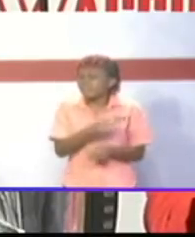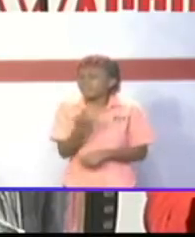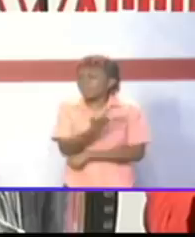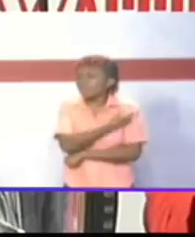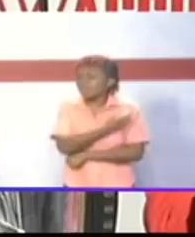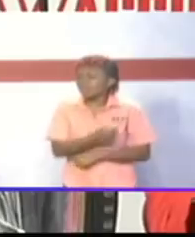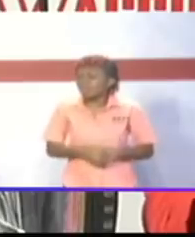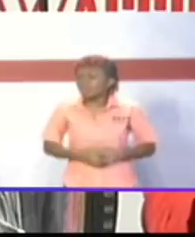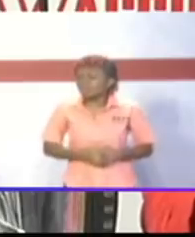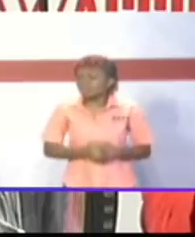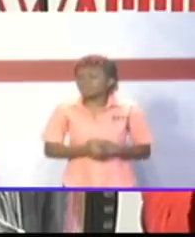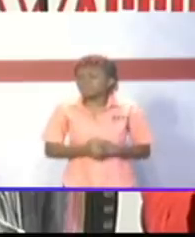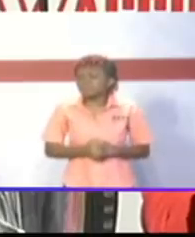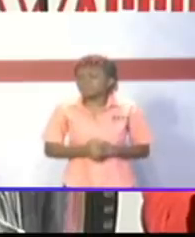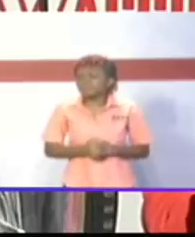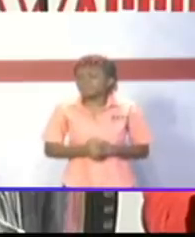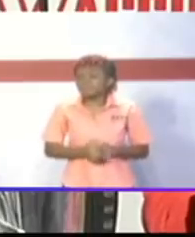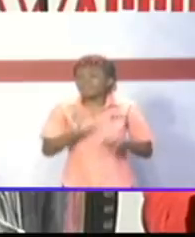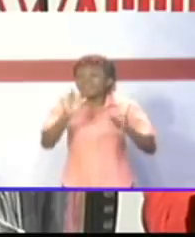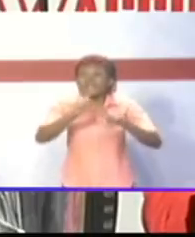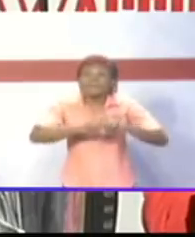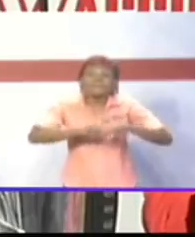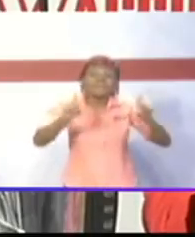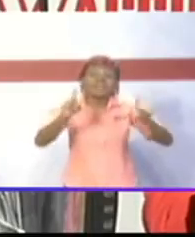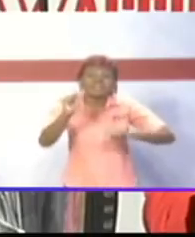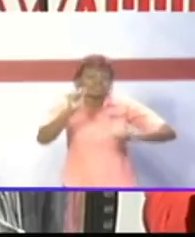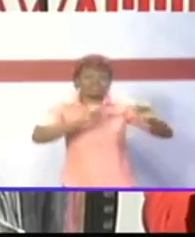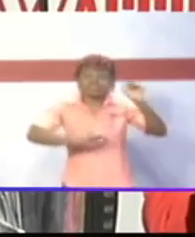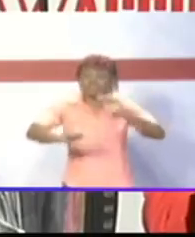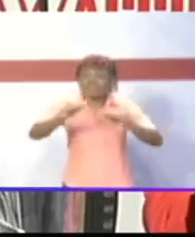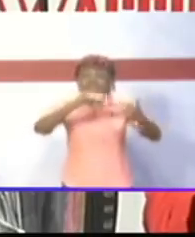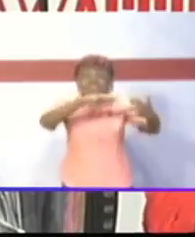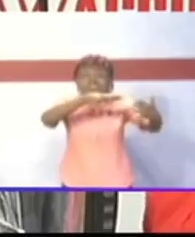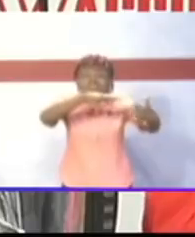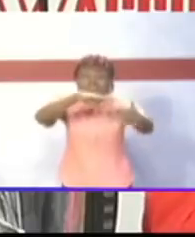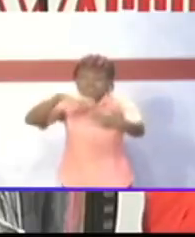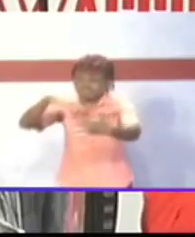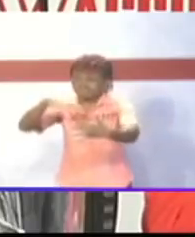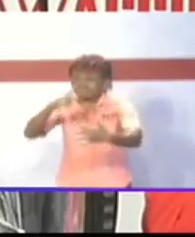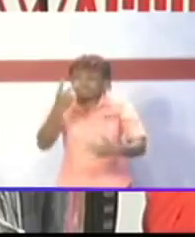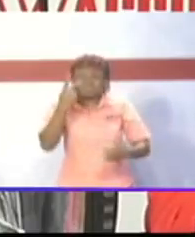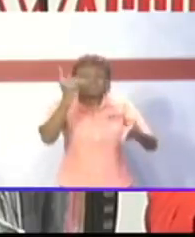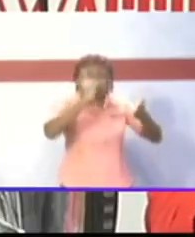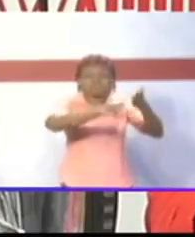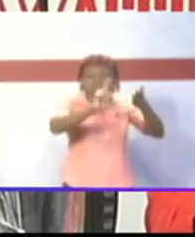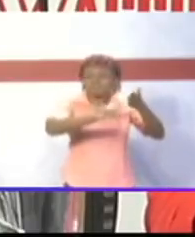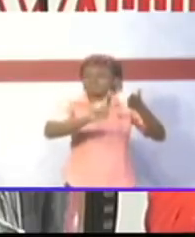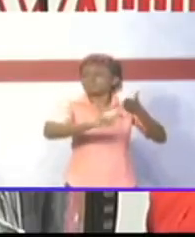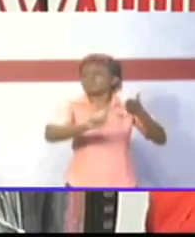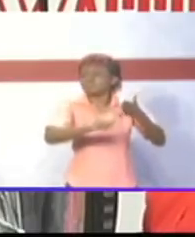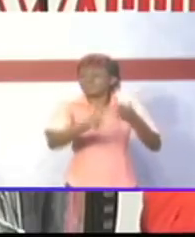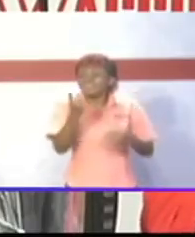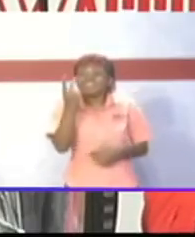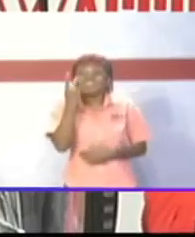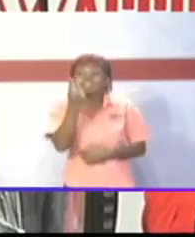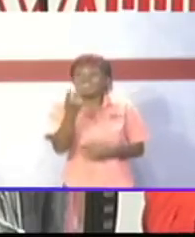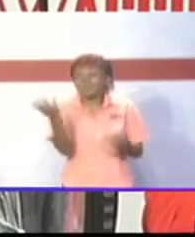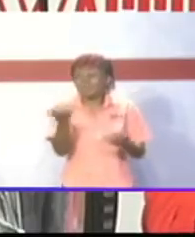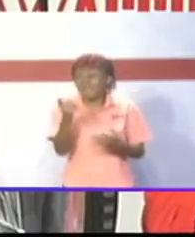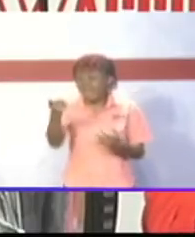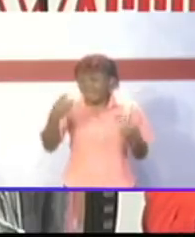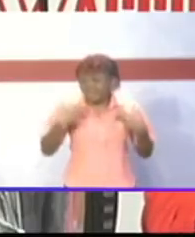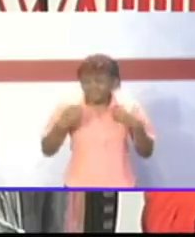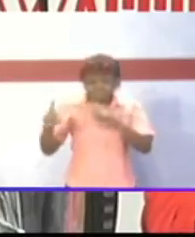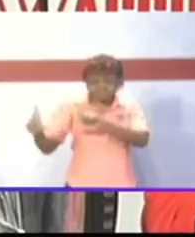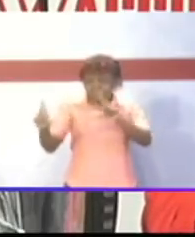is evolving as to whether do we have the slide that we could put up? I'll ask for it in case. The